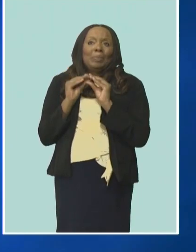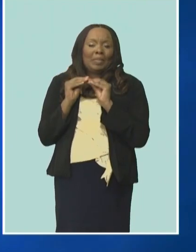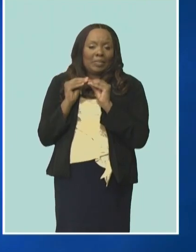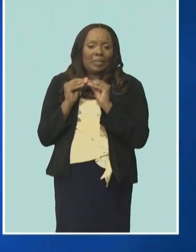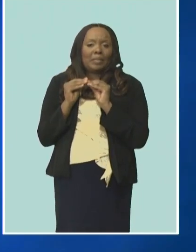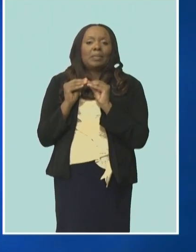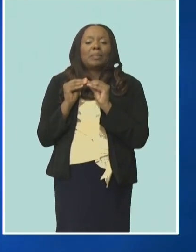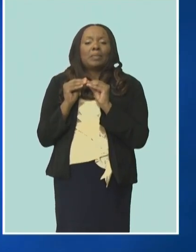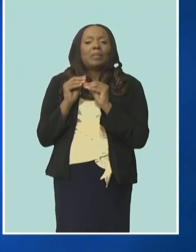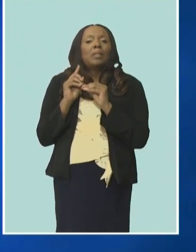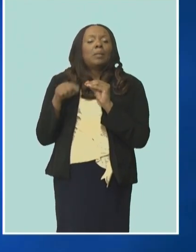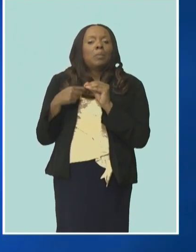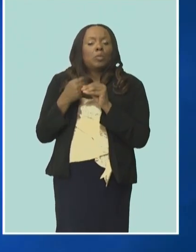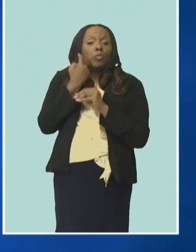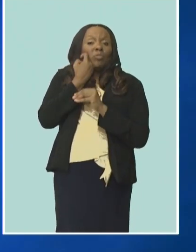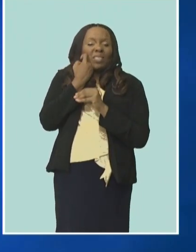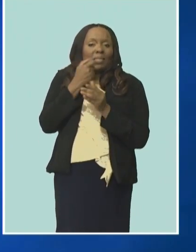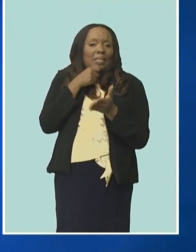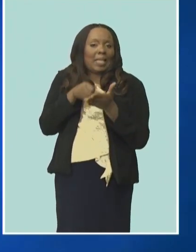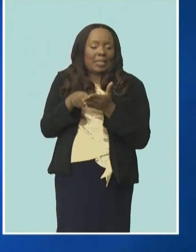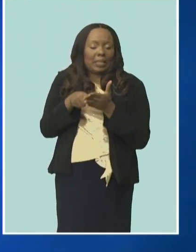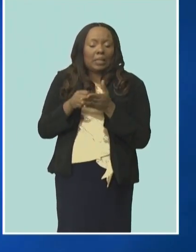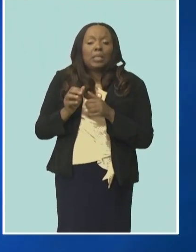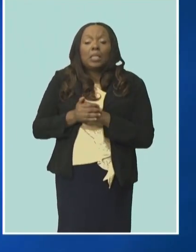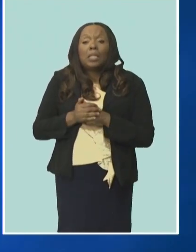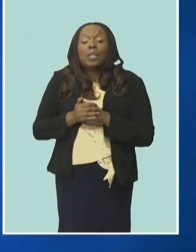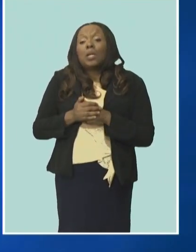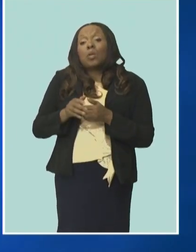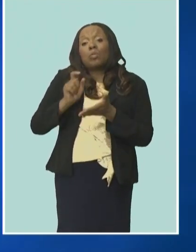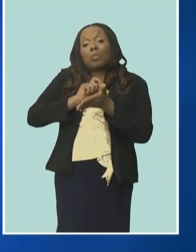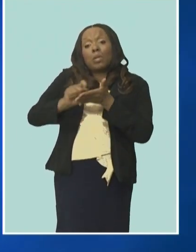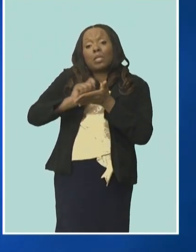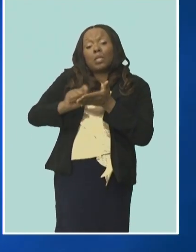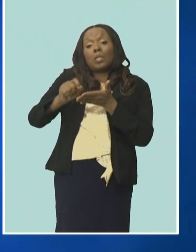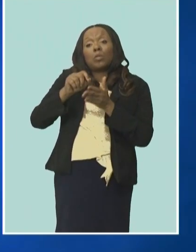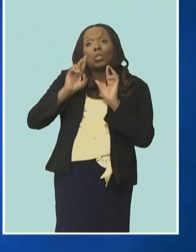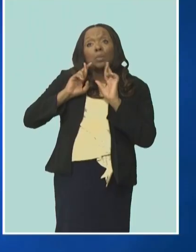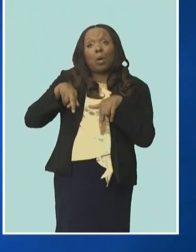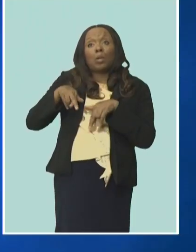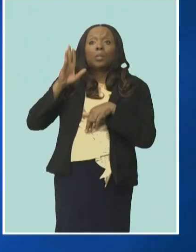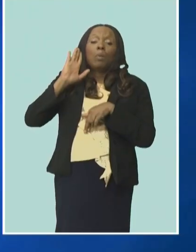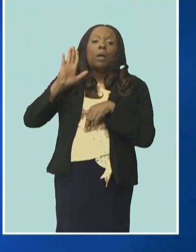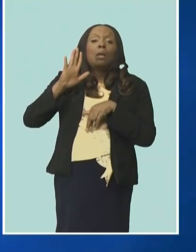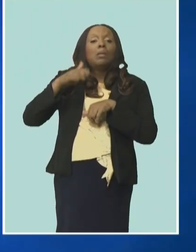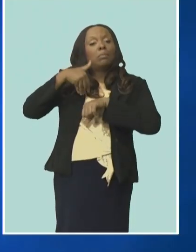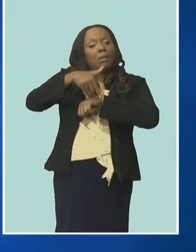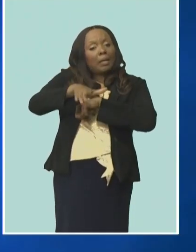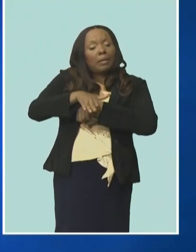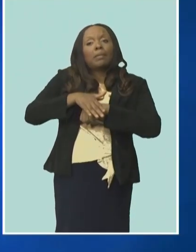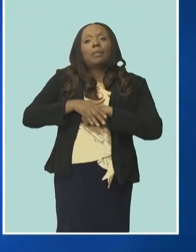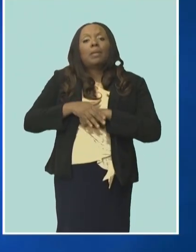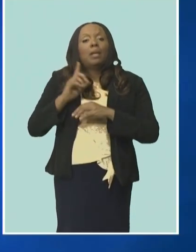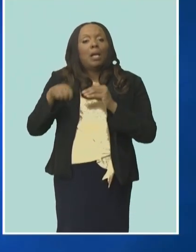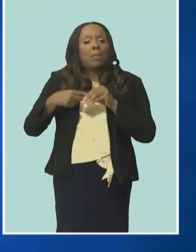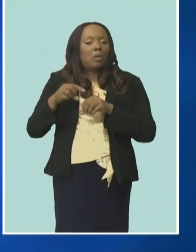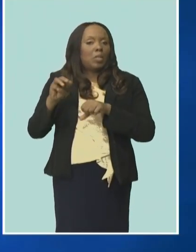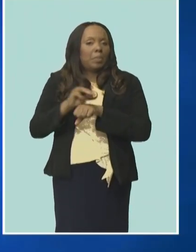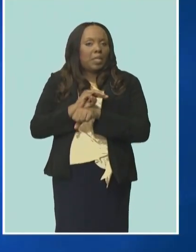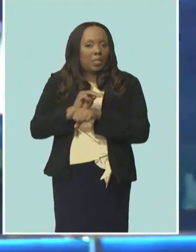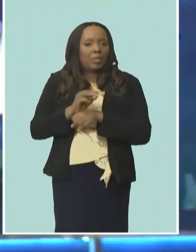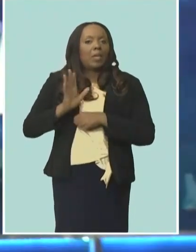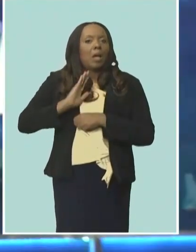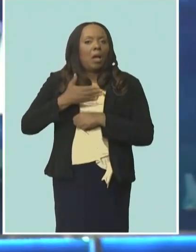recent letter received. Written responses will also be provided to formally outline the ministry's